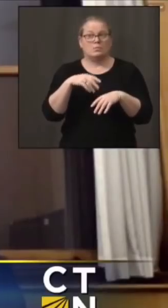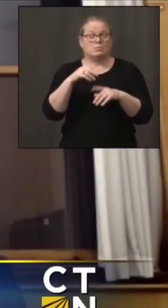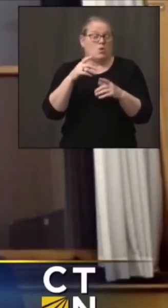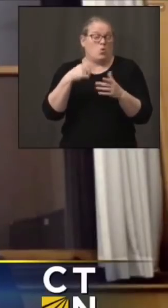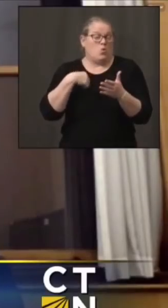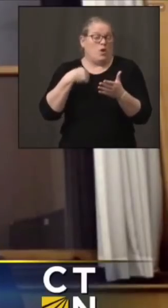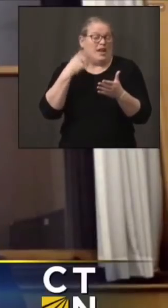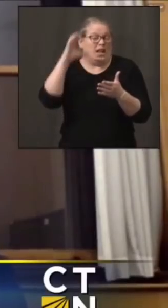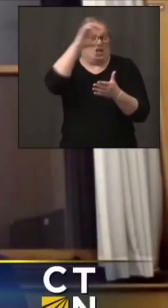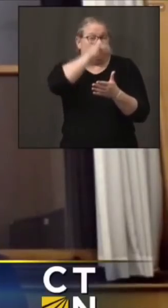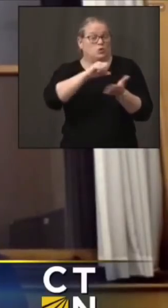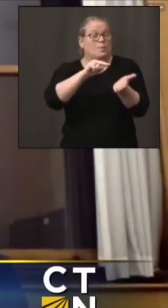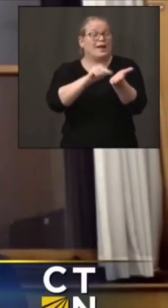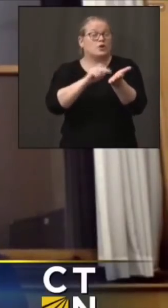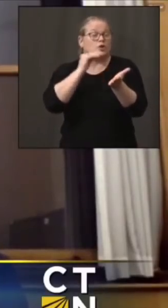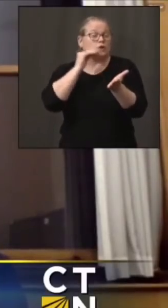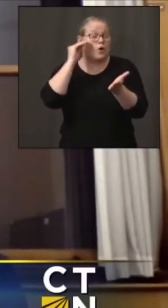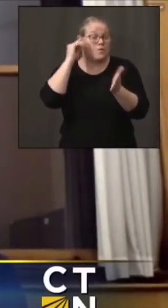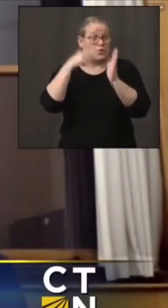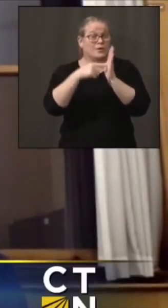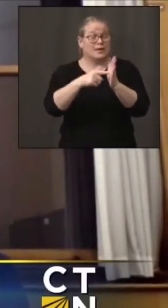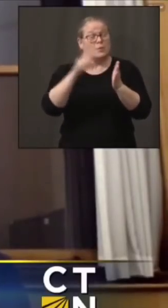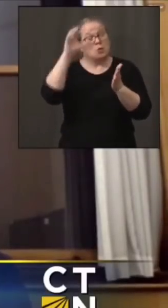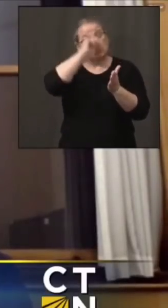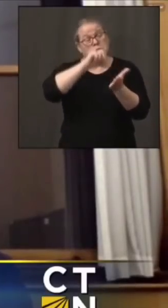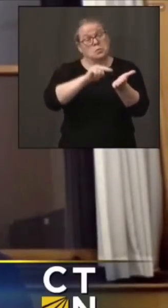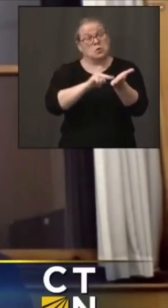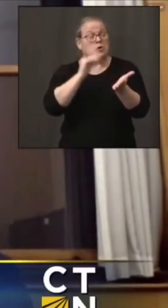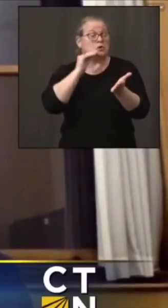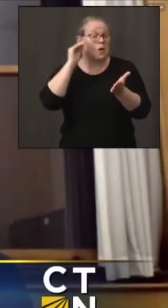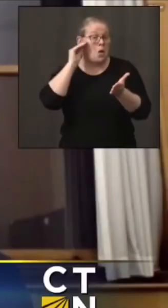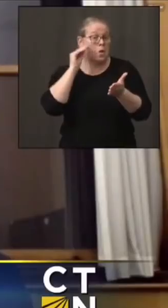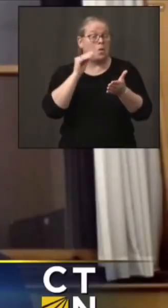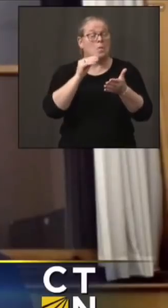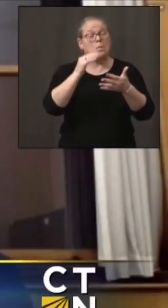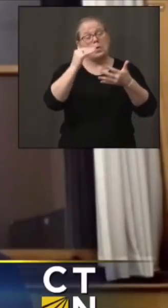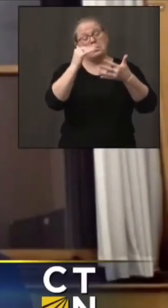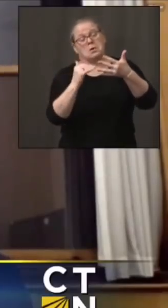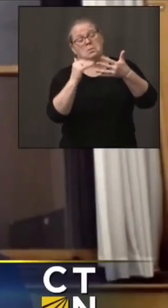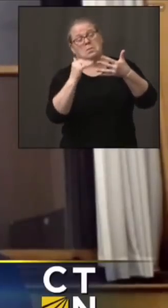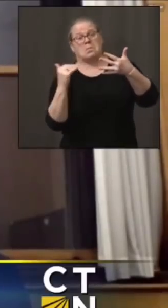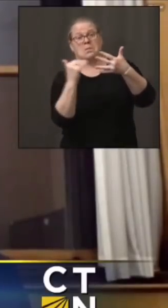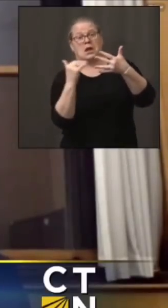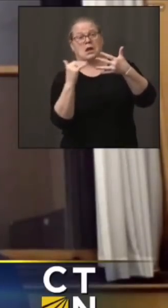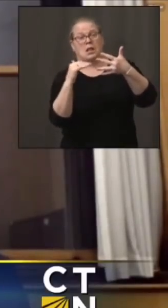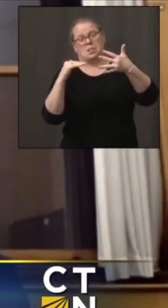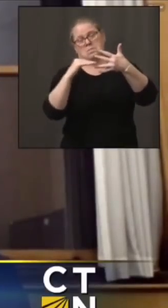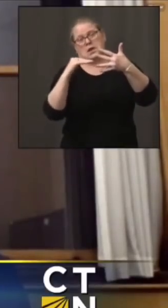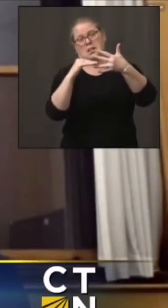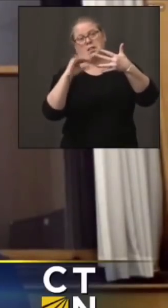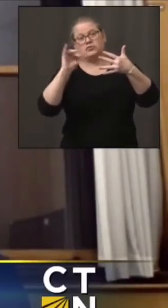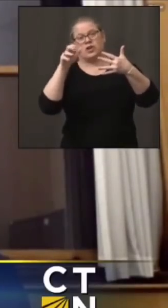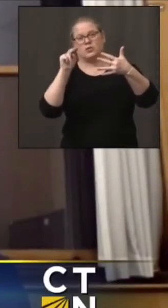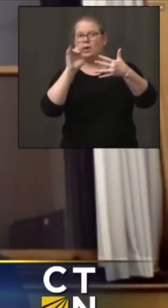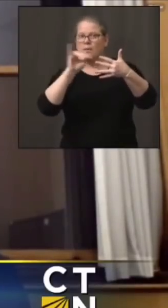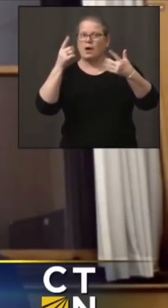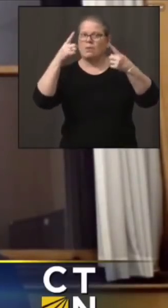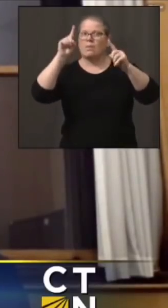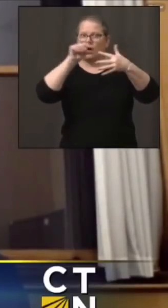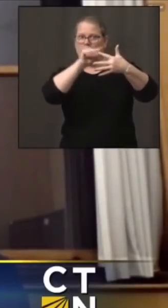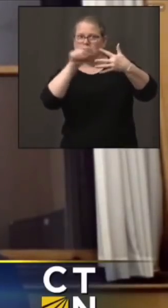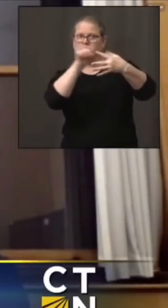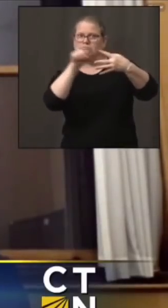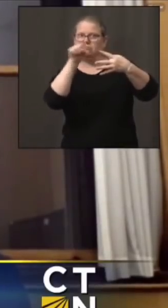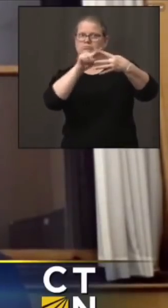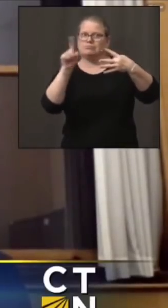by the middle of January. We're gonna get that done by this Friday, the 8th, first week of January. So, things are going well so